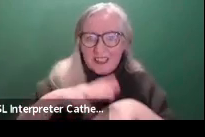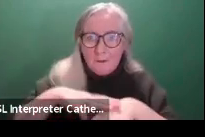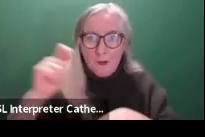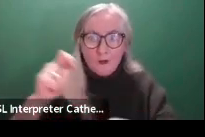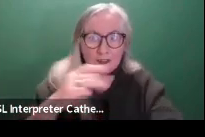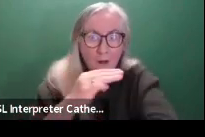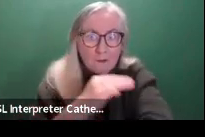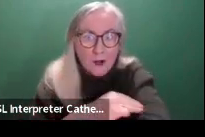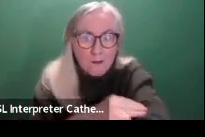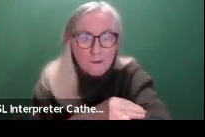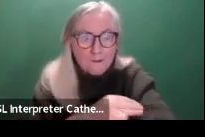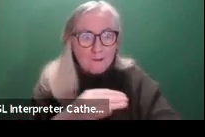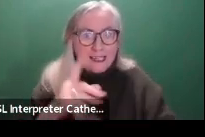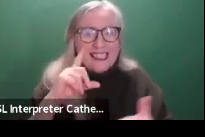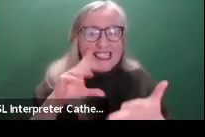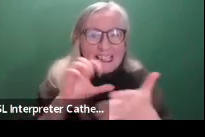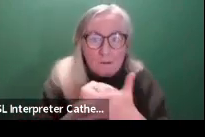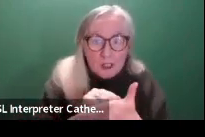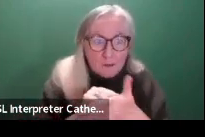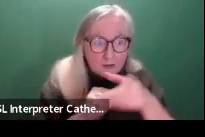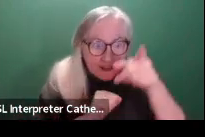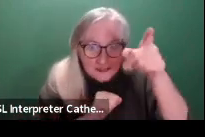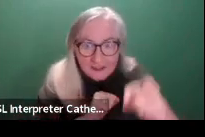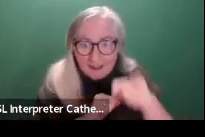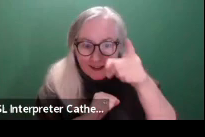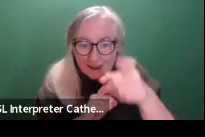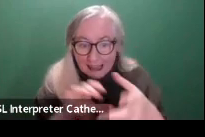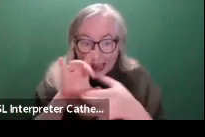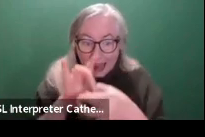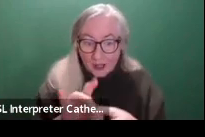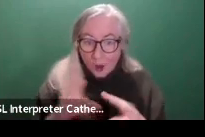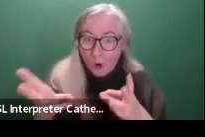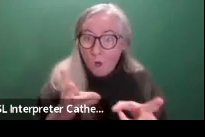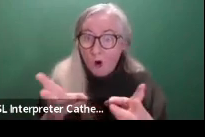that people are experiencing in relation to their work.